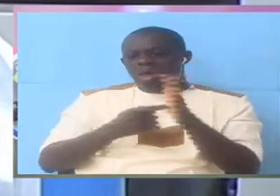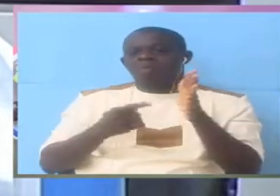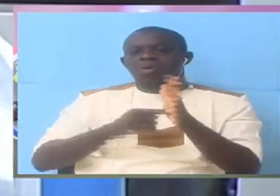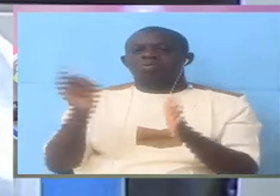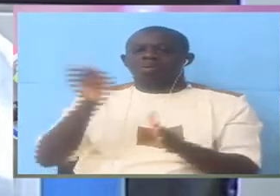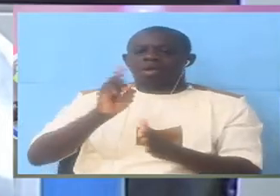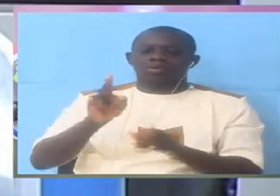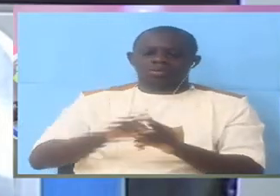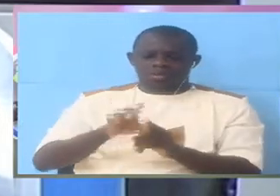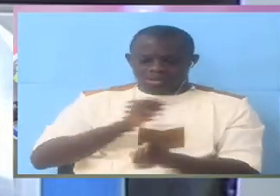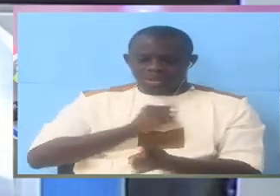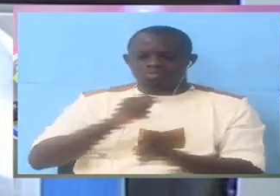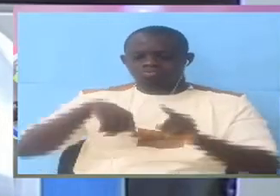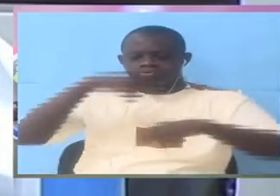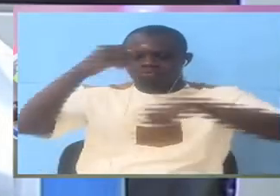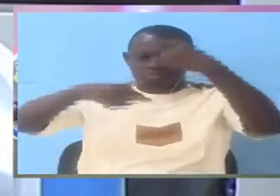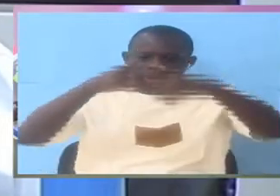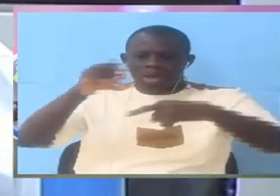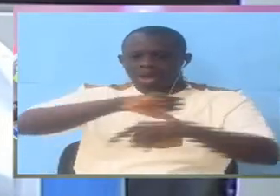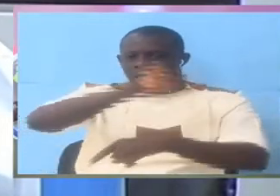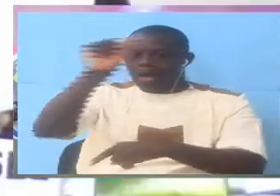And then he went on to say,